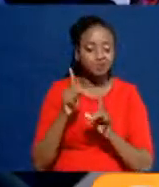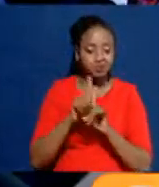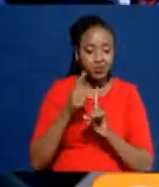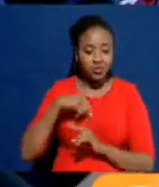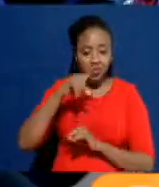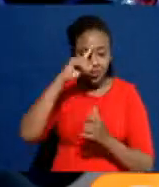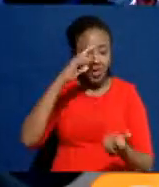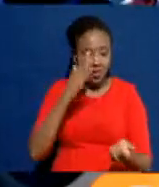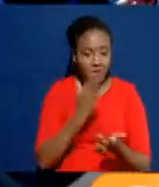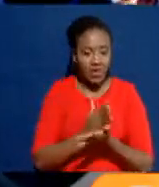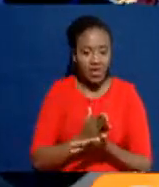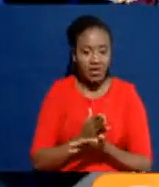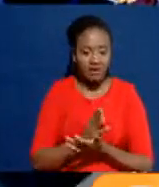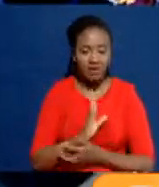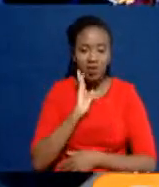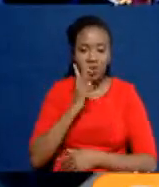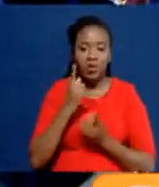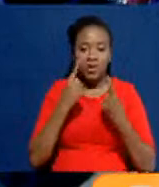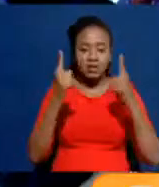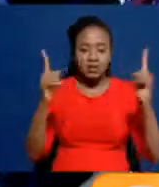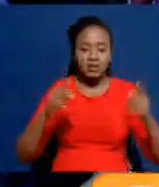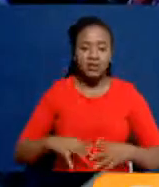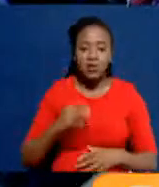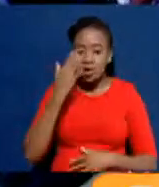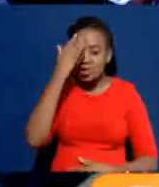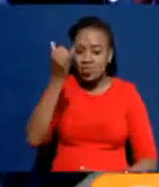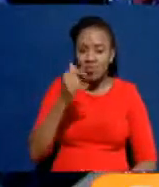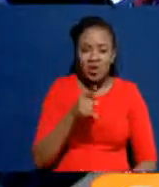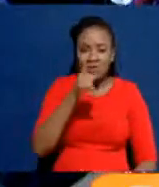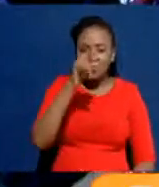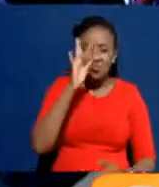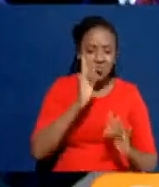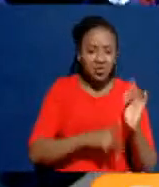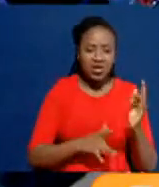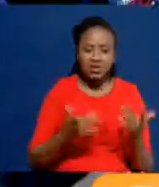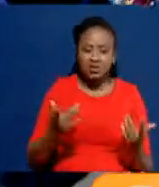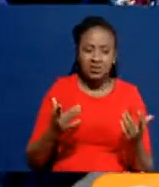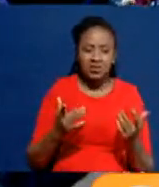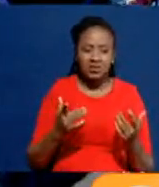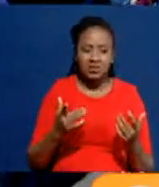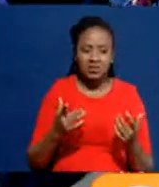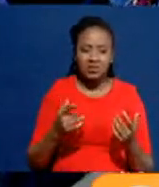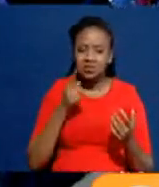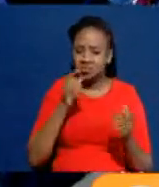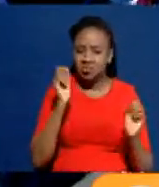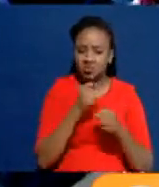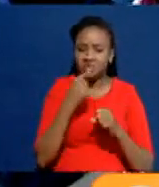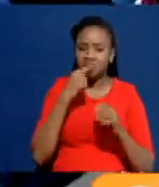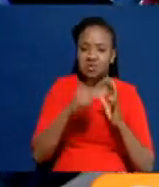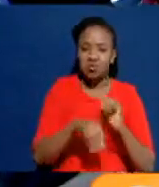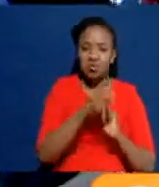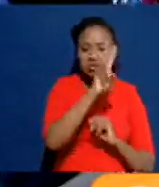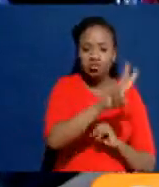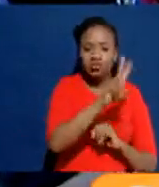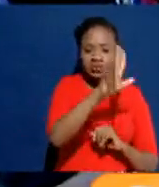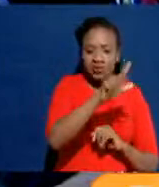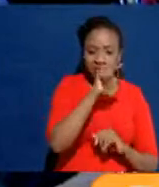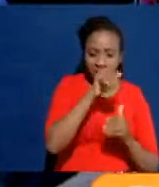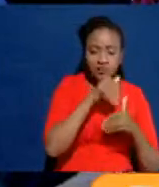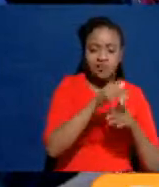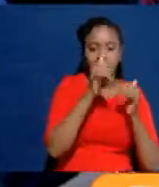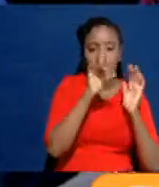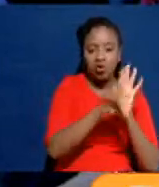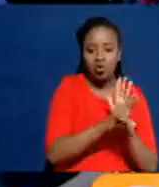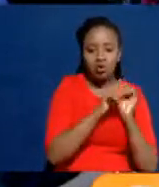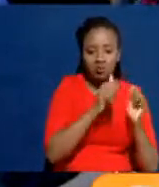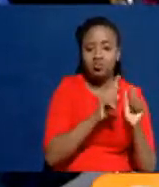convinced that we will be successful. Because there is no way you can say that 23 are lawful and the others are saying